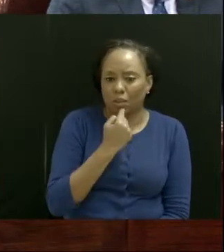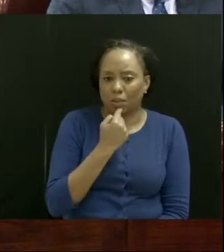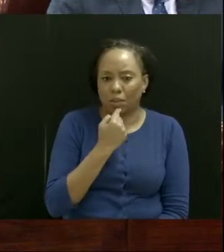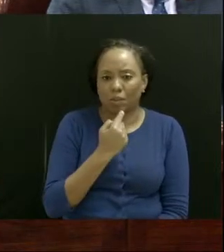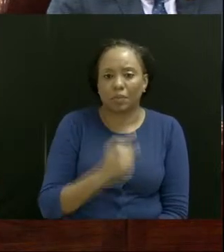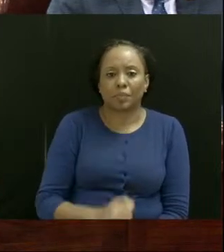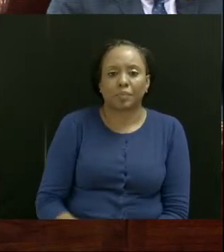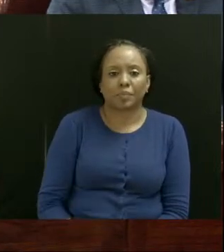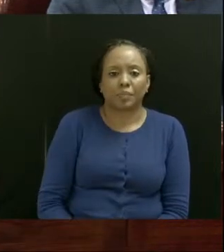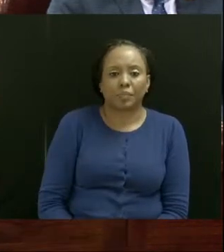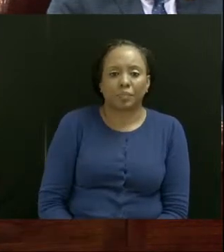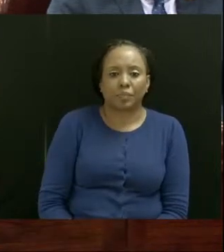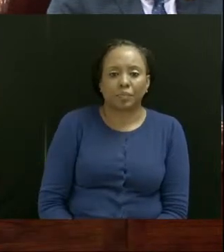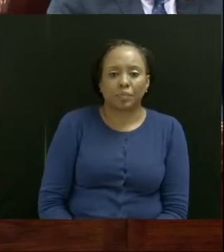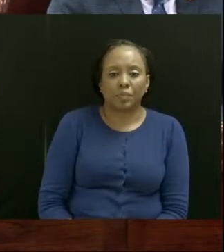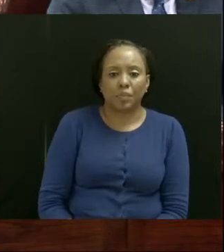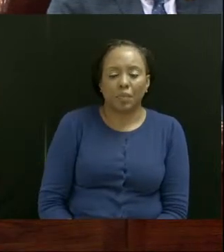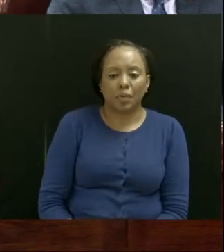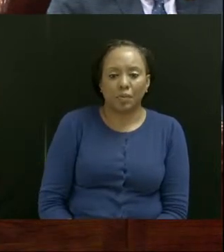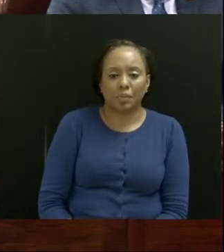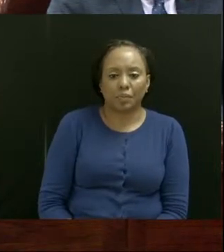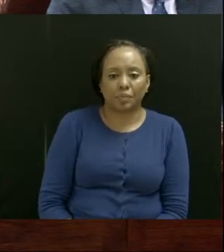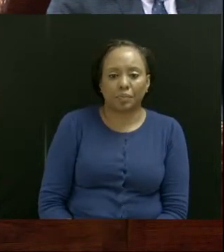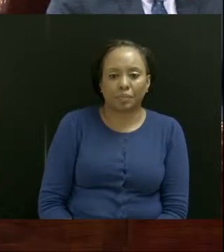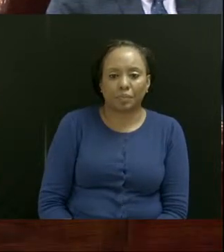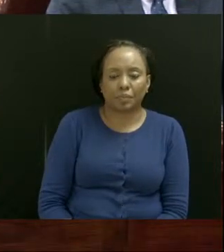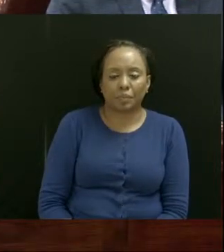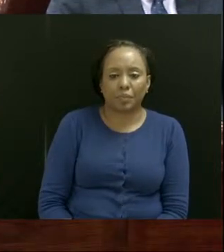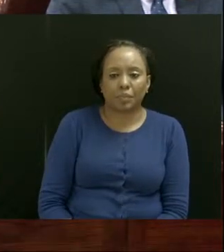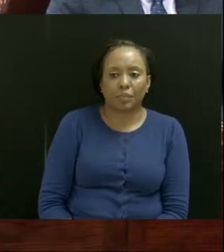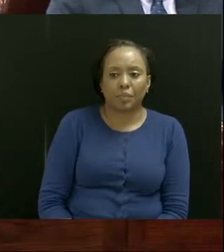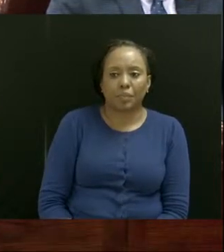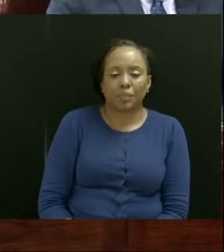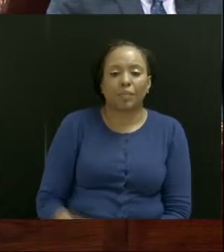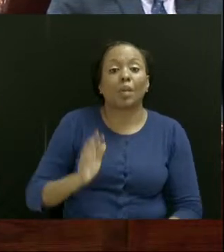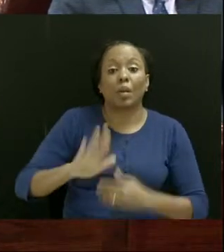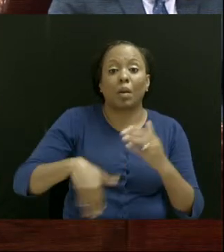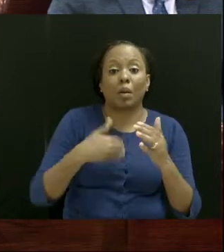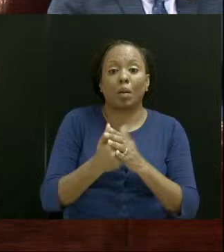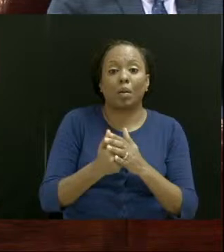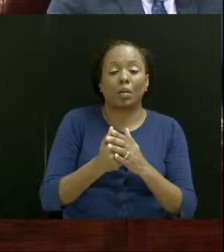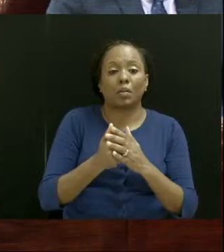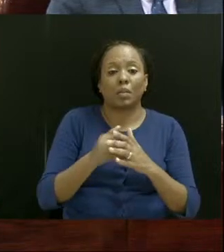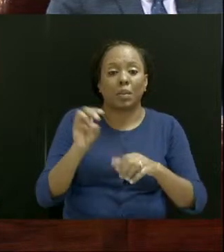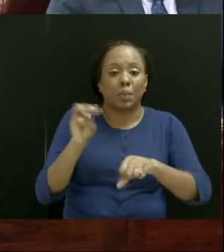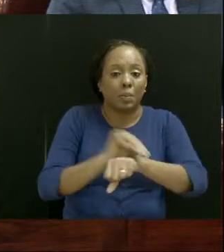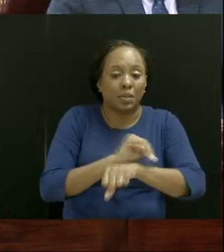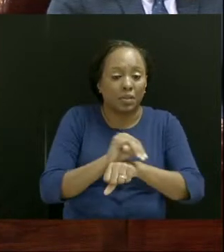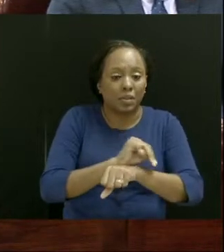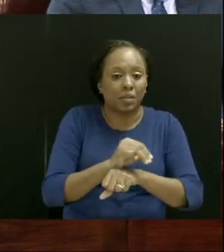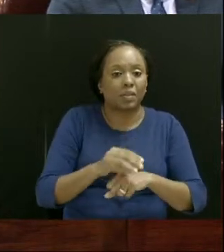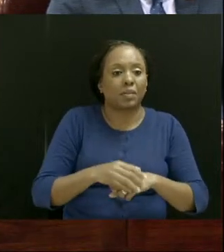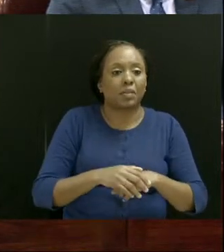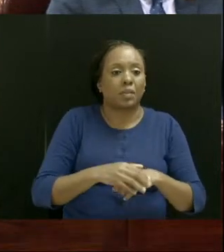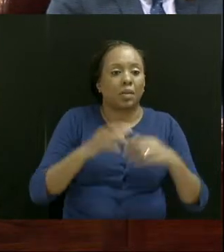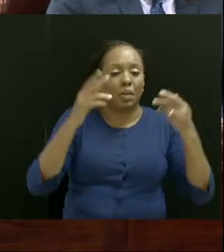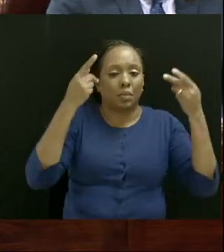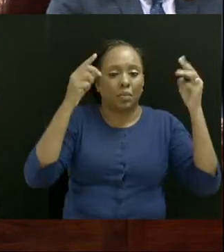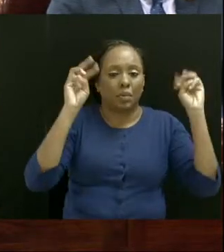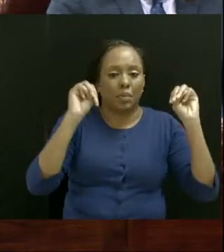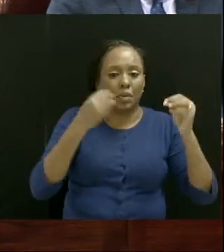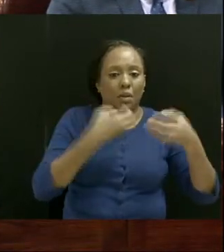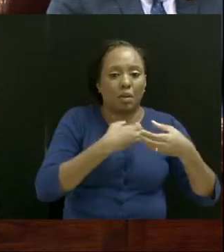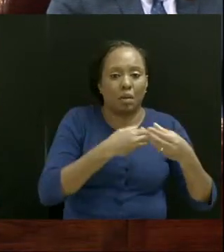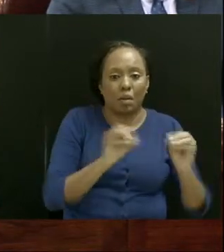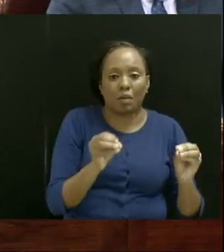You can look at the allocation for the respective ministries. Prime Minister's office gets a lot of money,